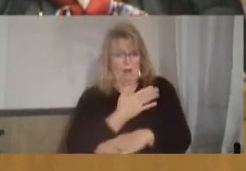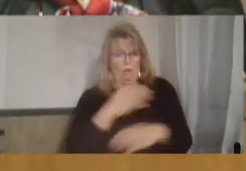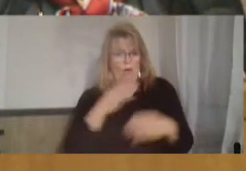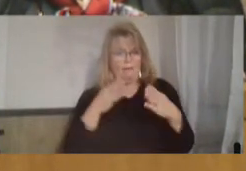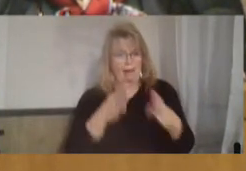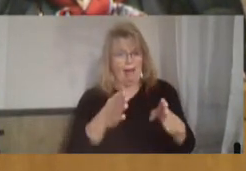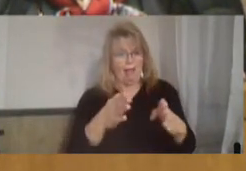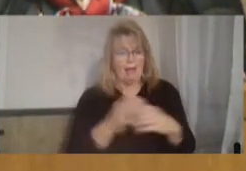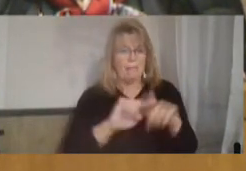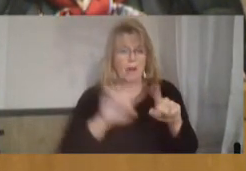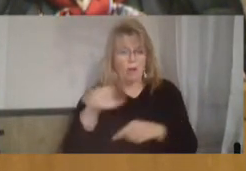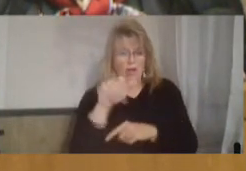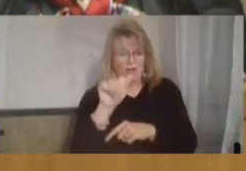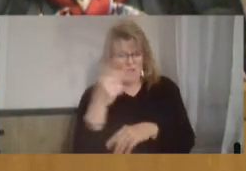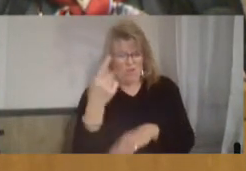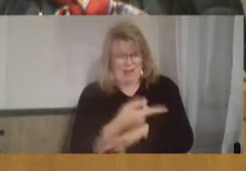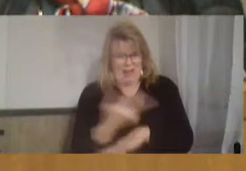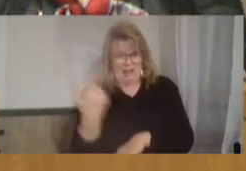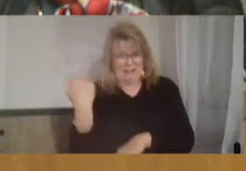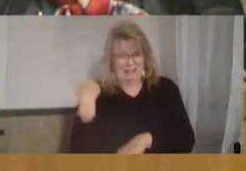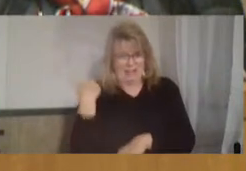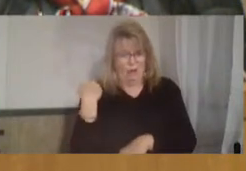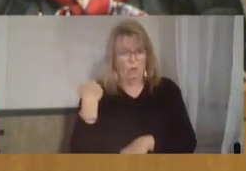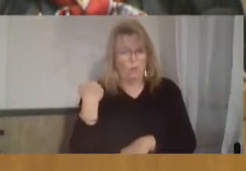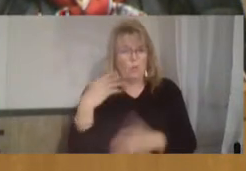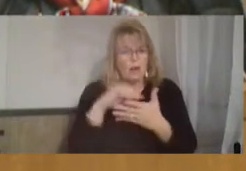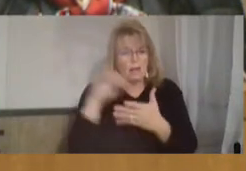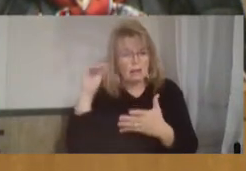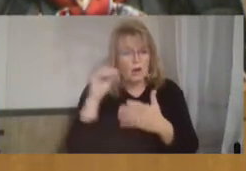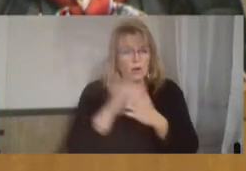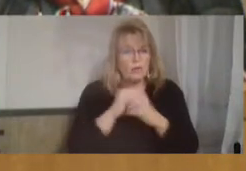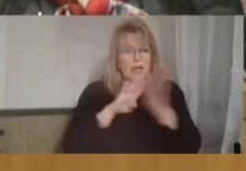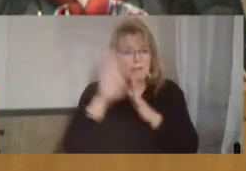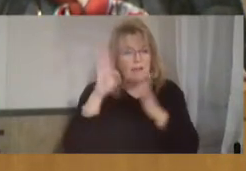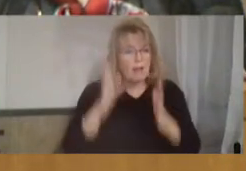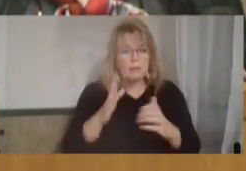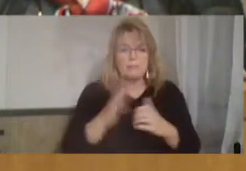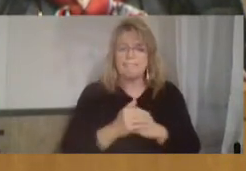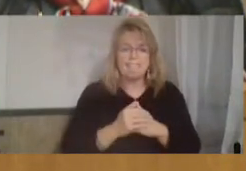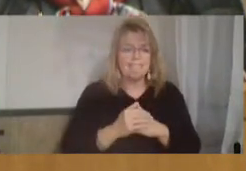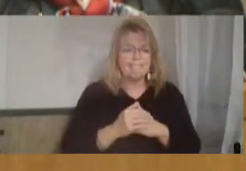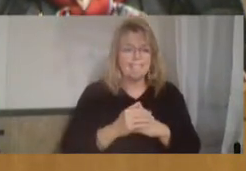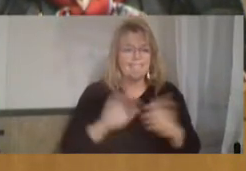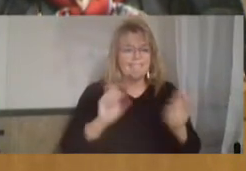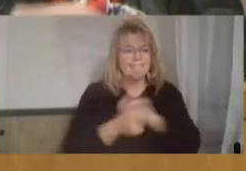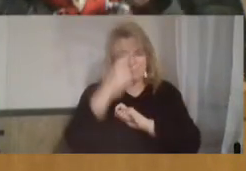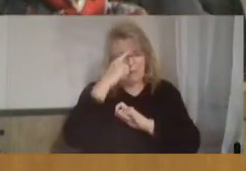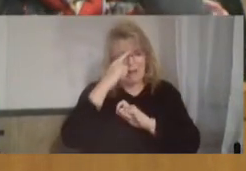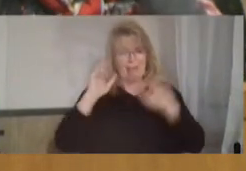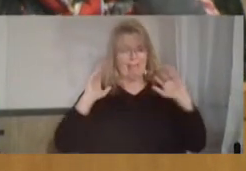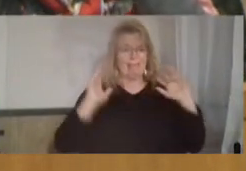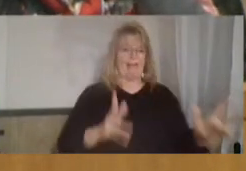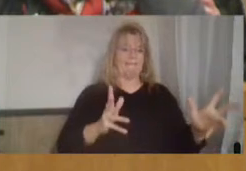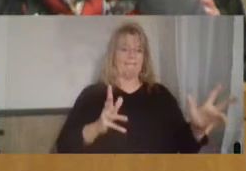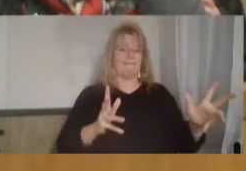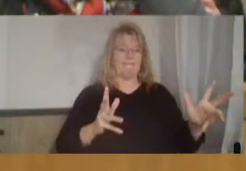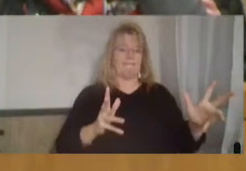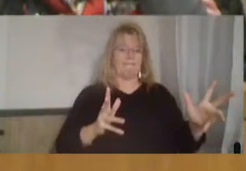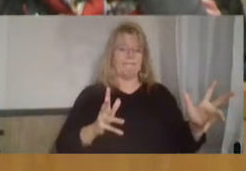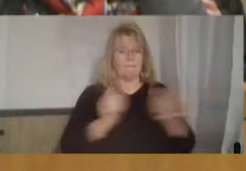But only a few days ago, we learned that the developer has recanted and now proposes to leave their alley aligned with ours as it is